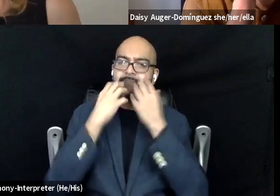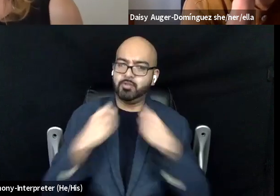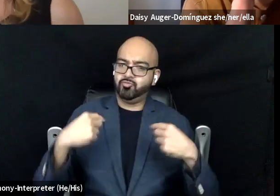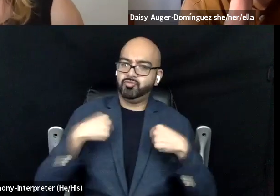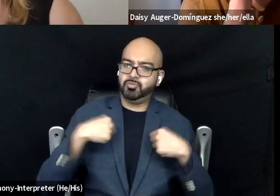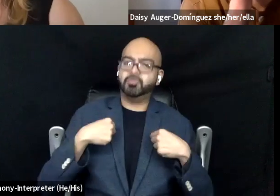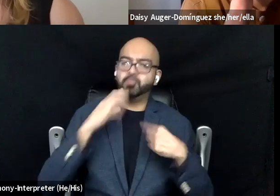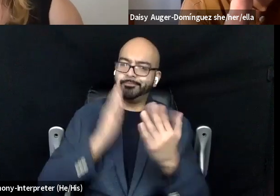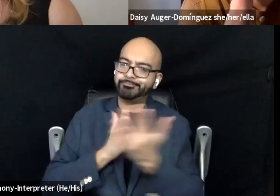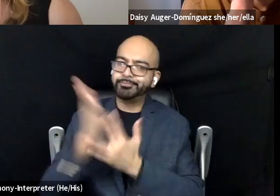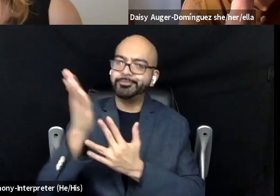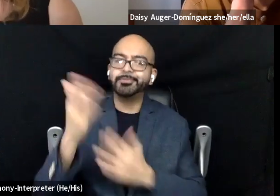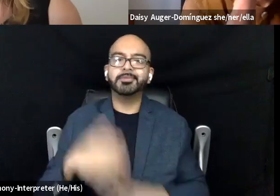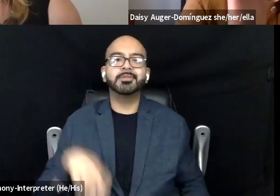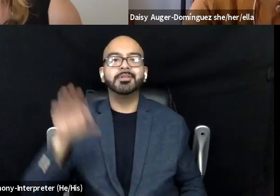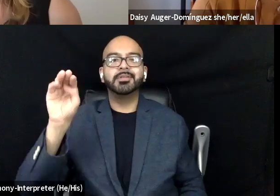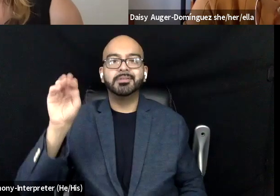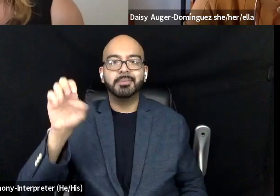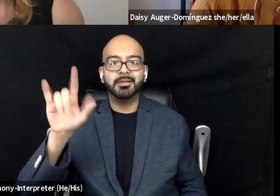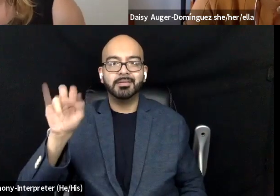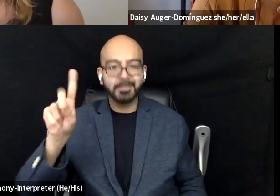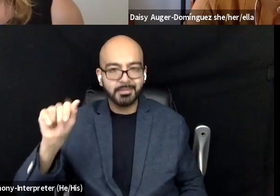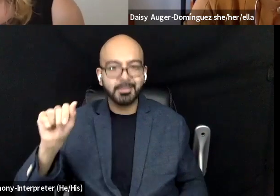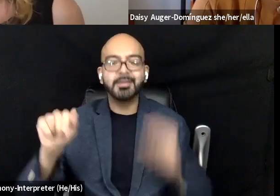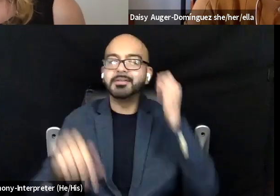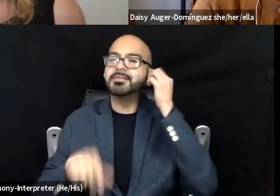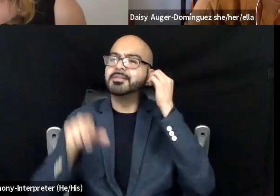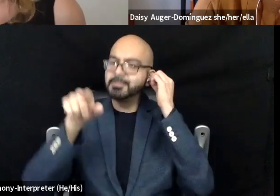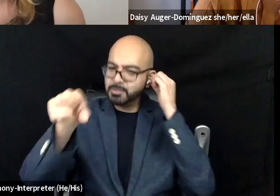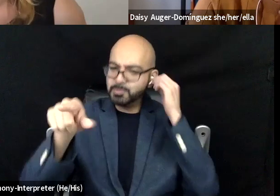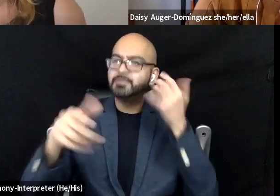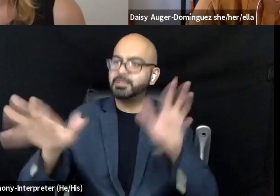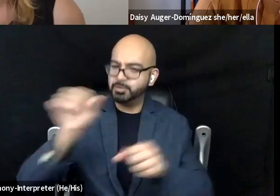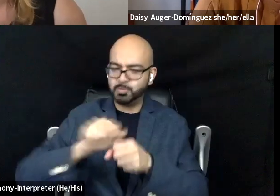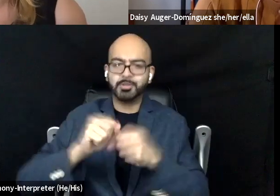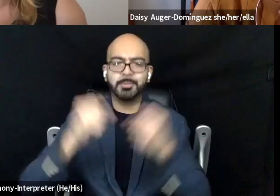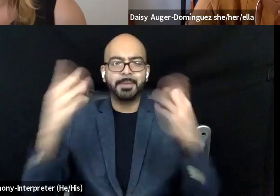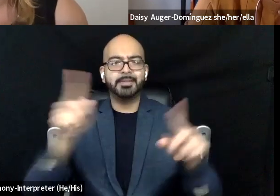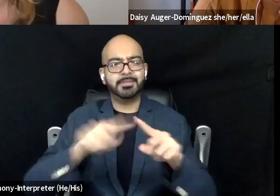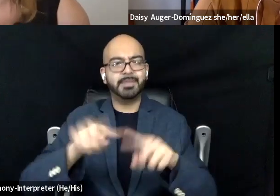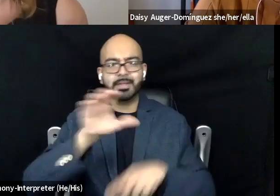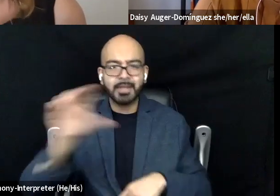And you have worked at several different companies on diversity,